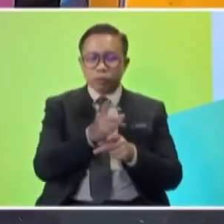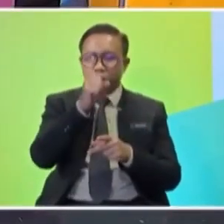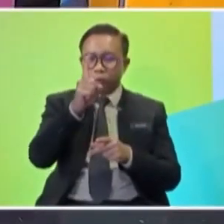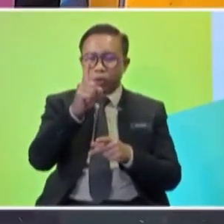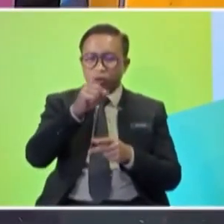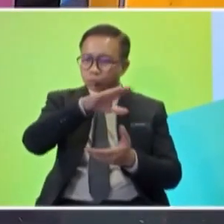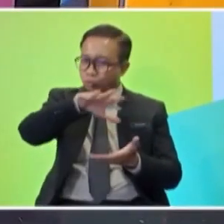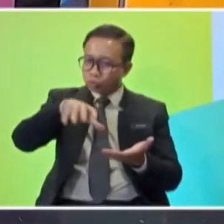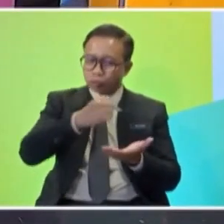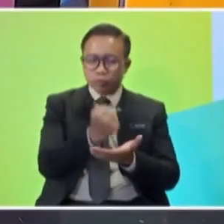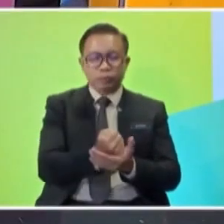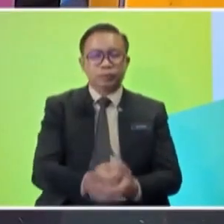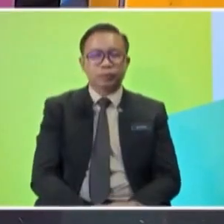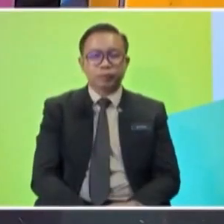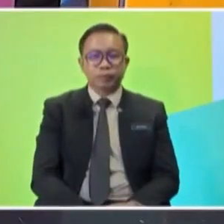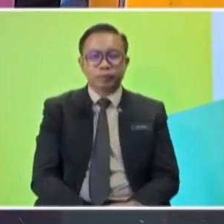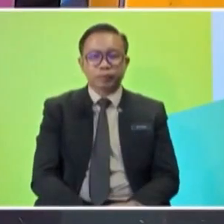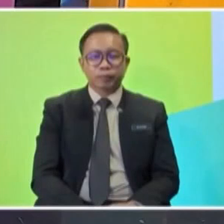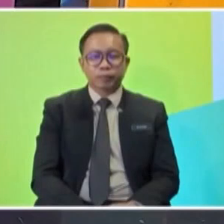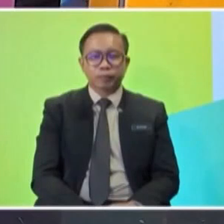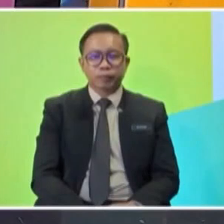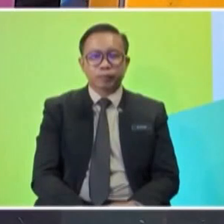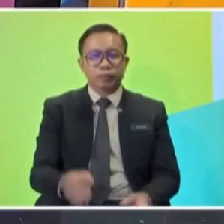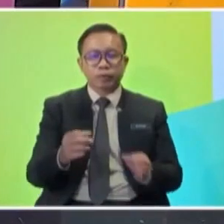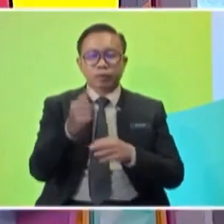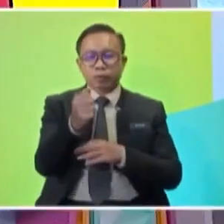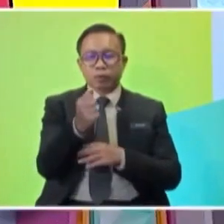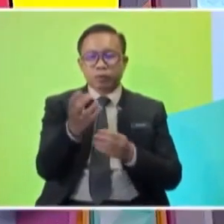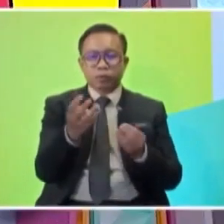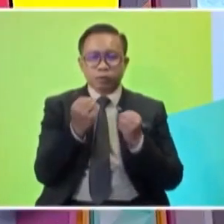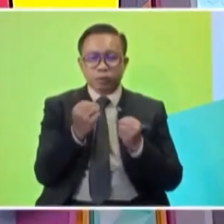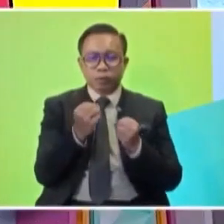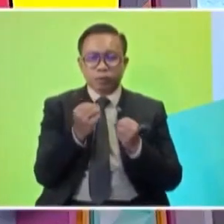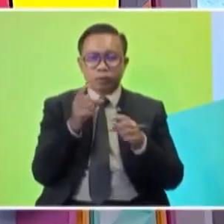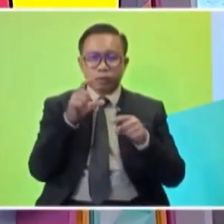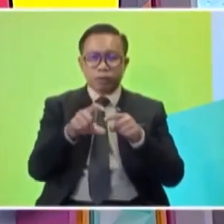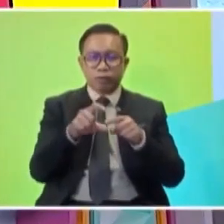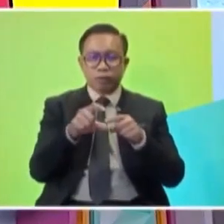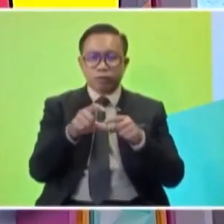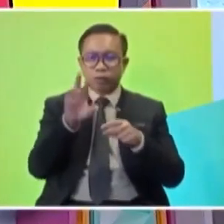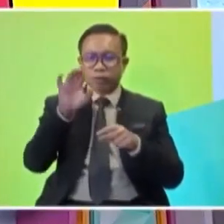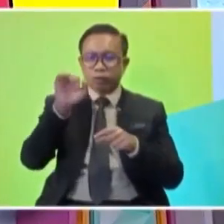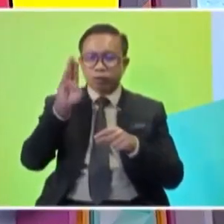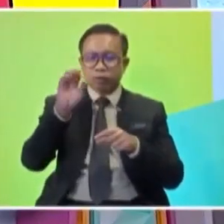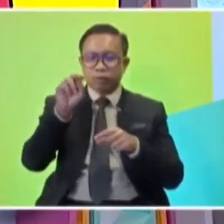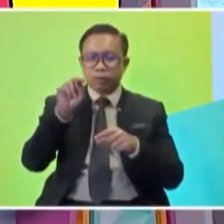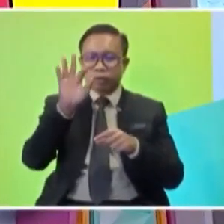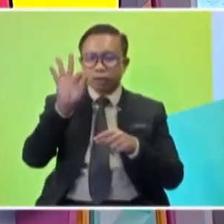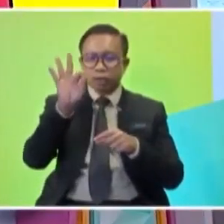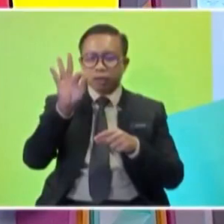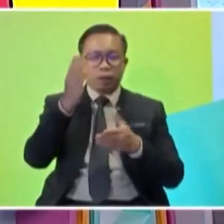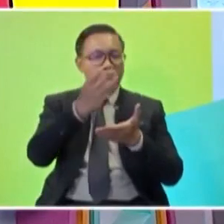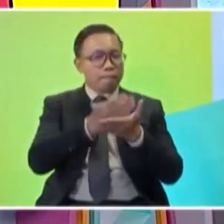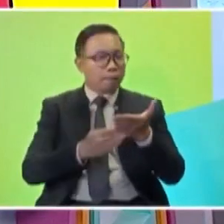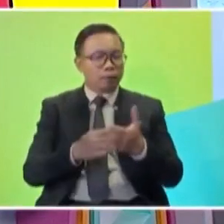1 whole. Okay. So if for example, if you wanted to divide the ribbon to 9 parts, yes, then